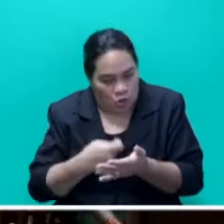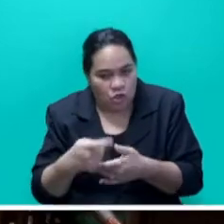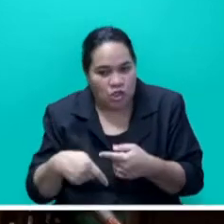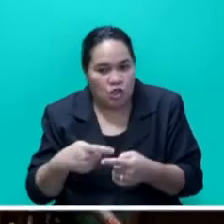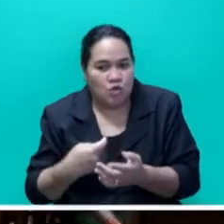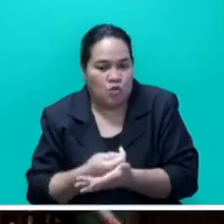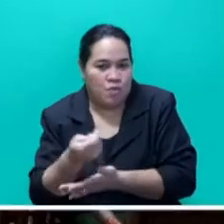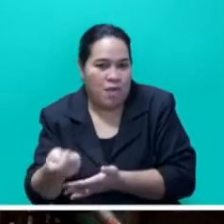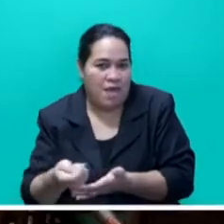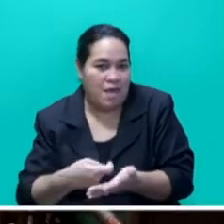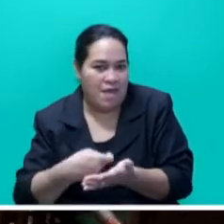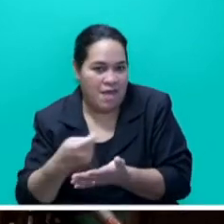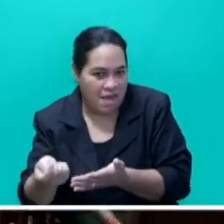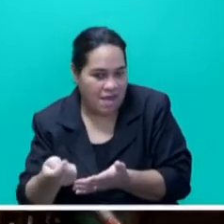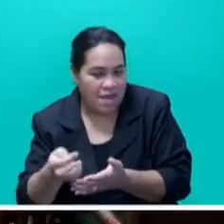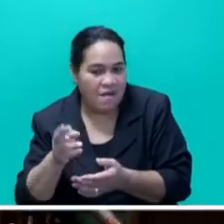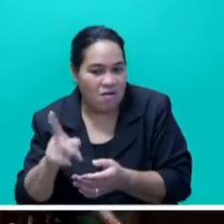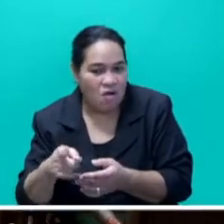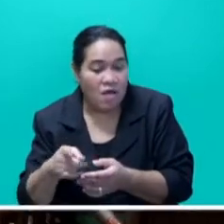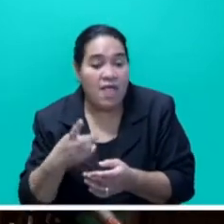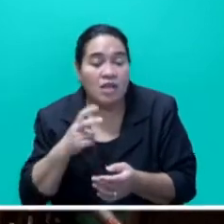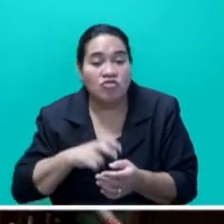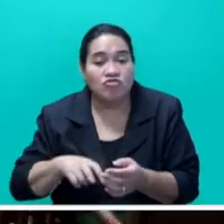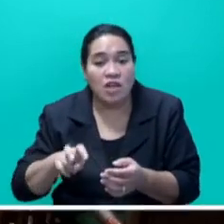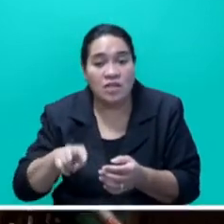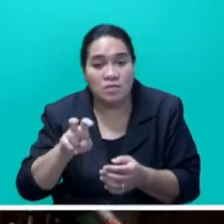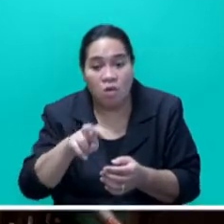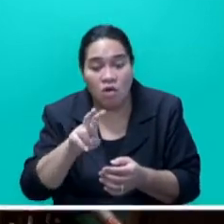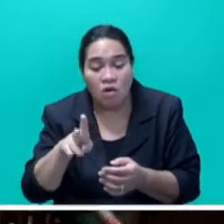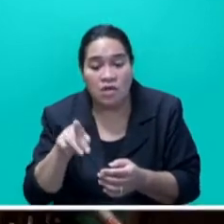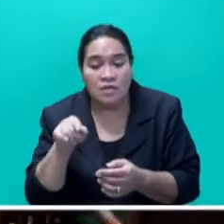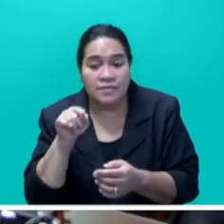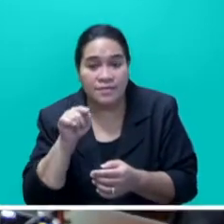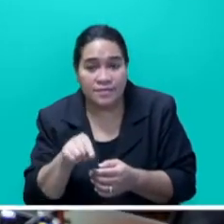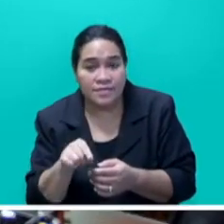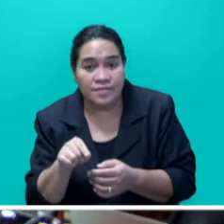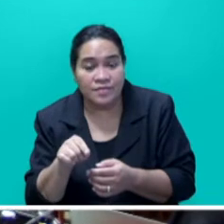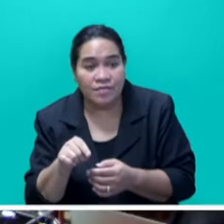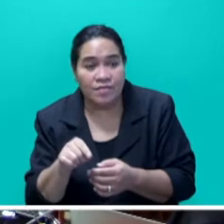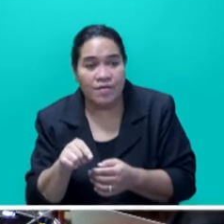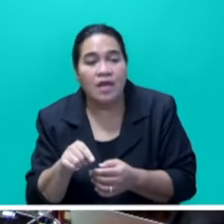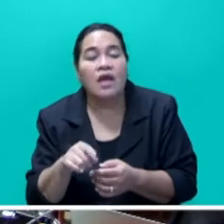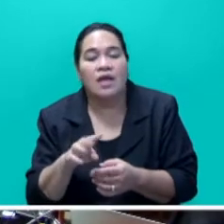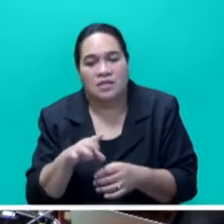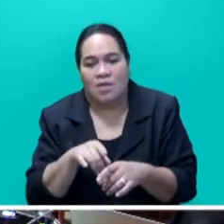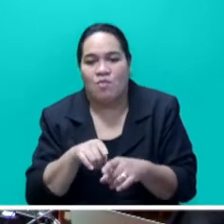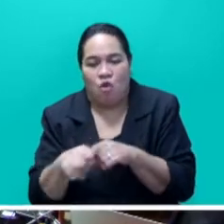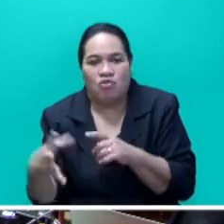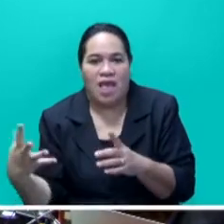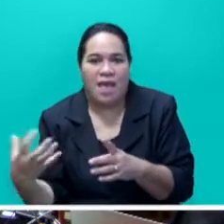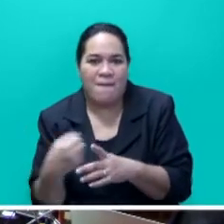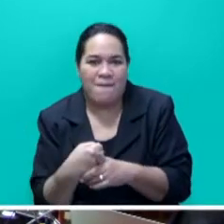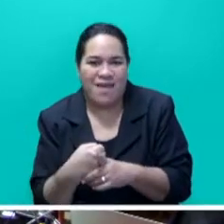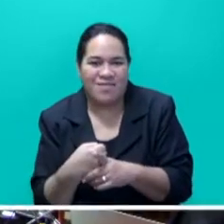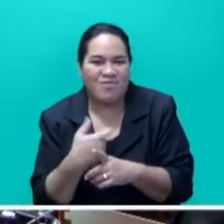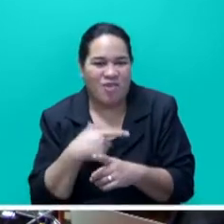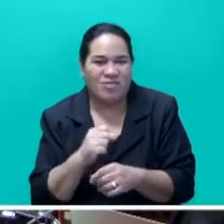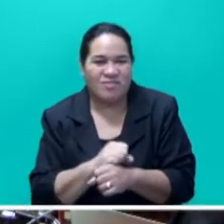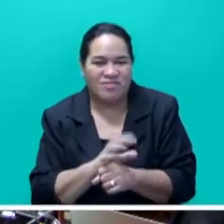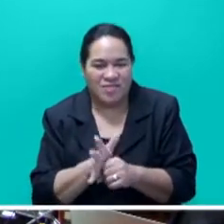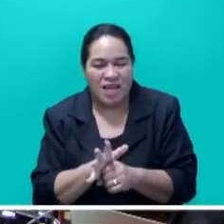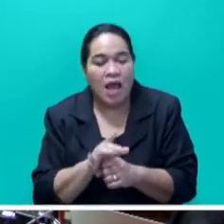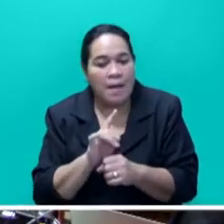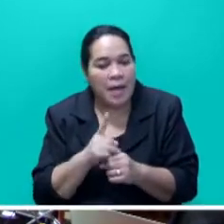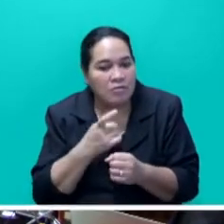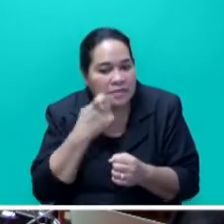budget, and the transport sector in its entirety has been amongst the most impacted. But a carefully